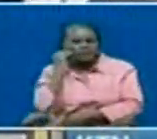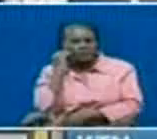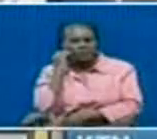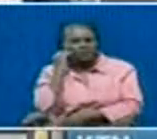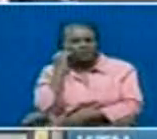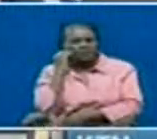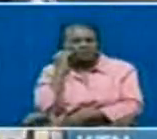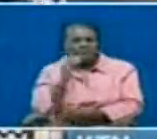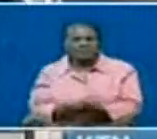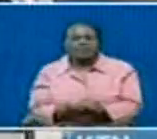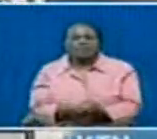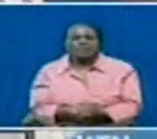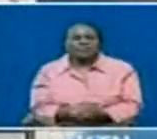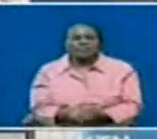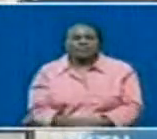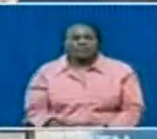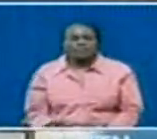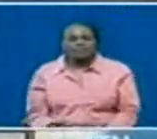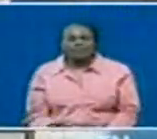Scottish city of Glasgow.